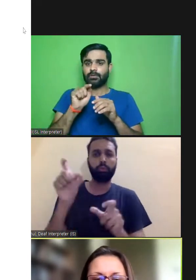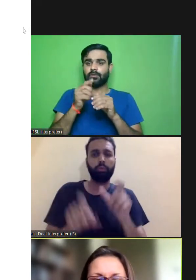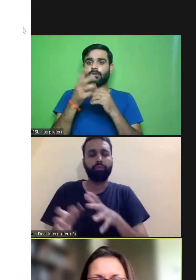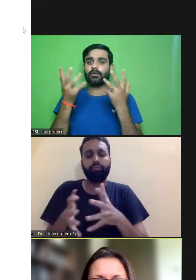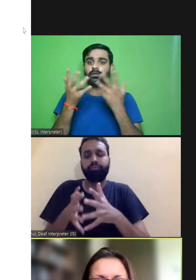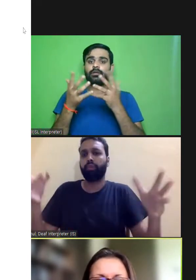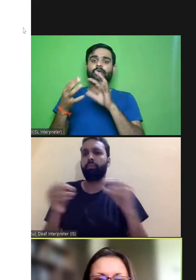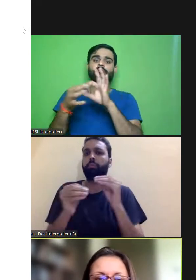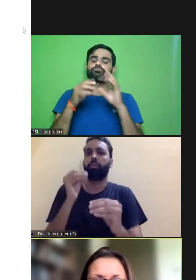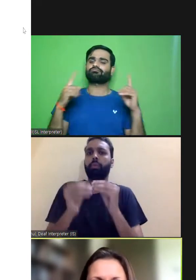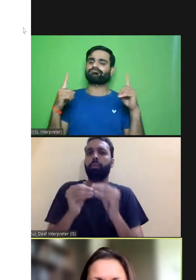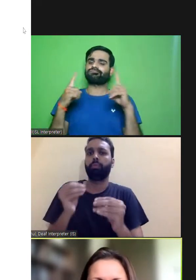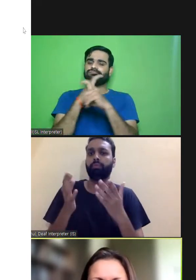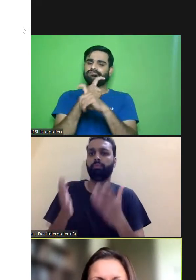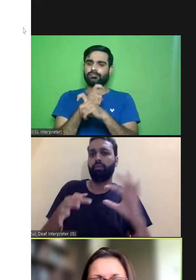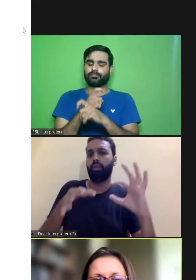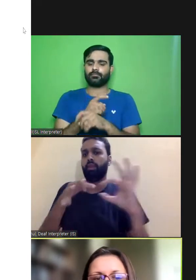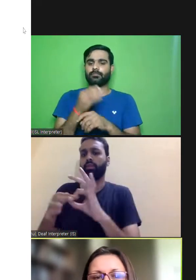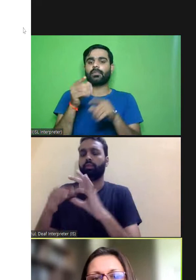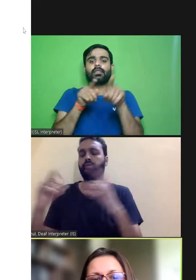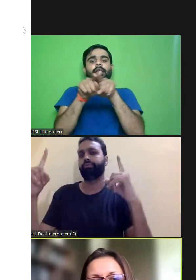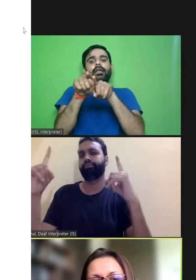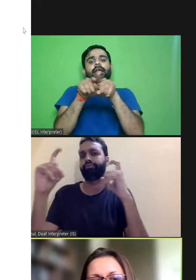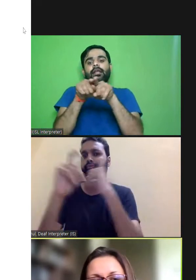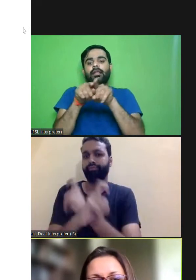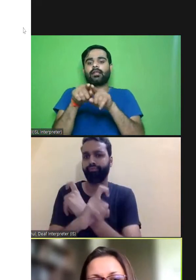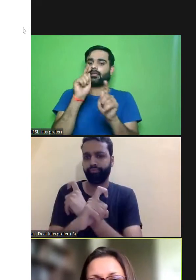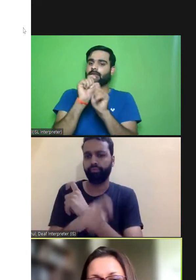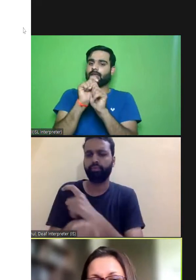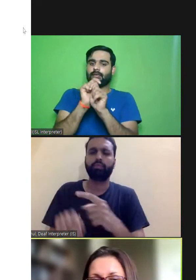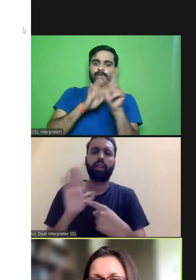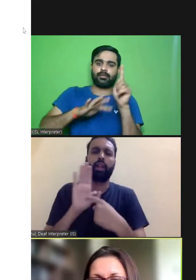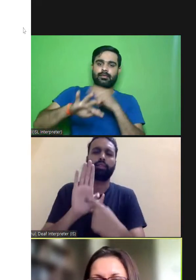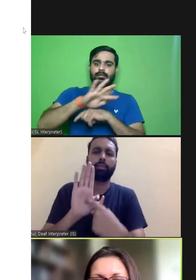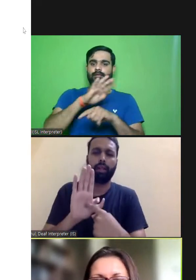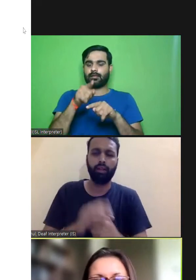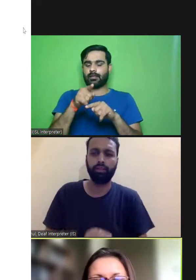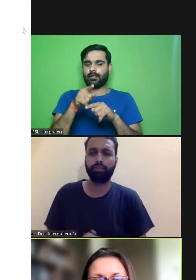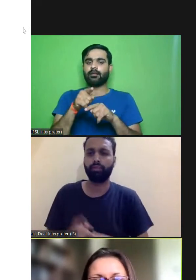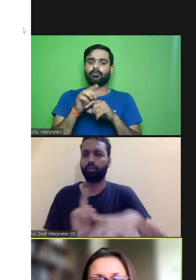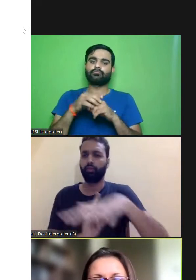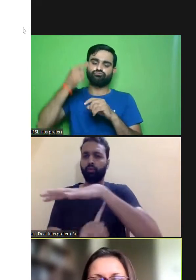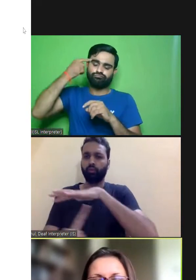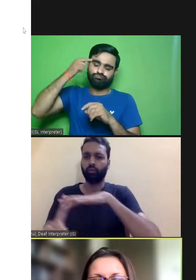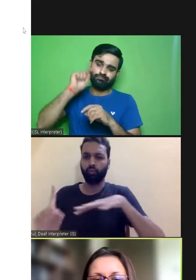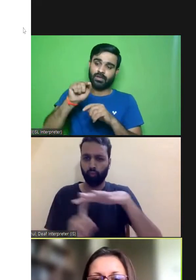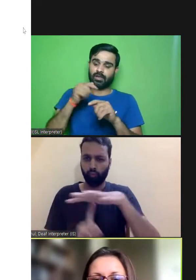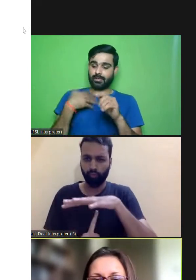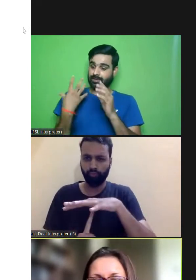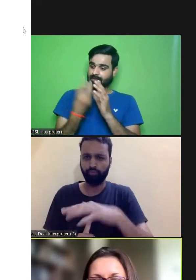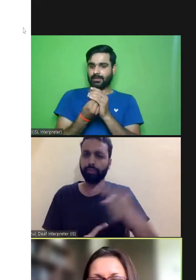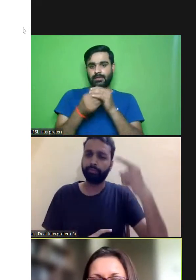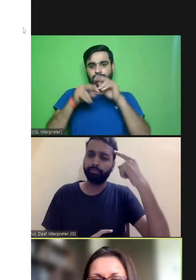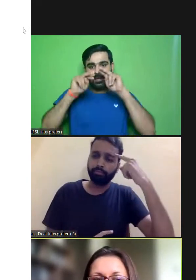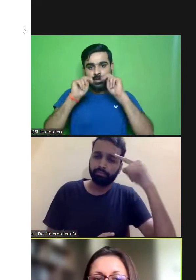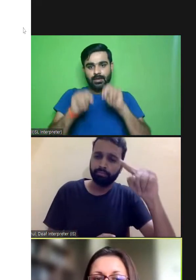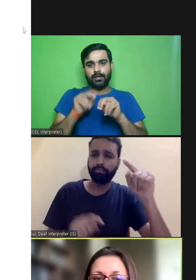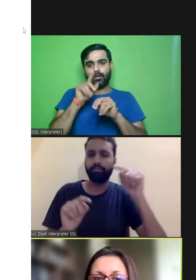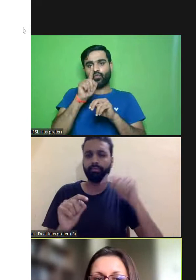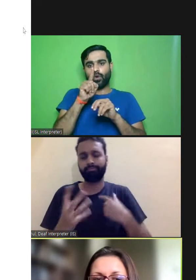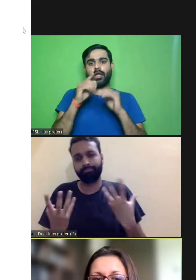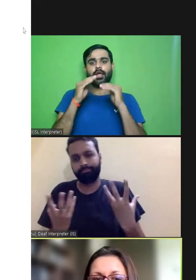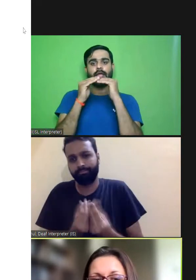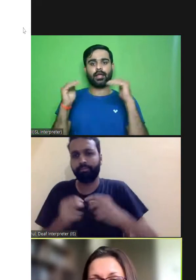more complex. For example, the second quote says, when food becomes scarce, we only eat once a day to allow